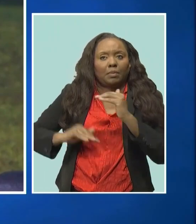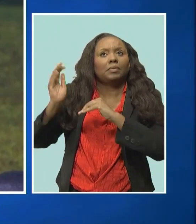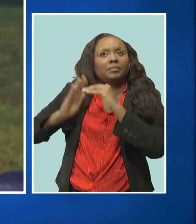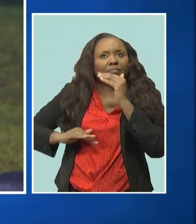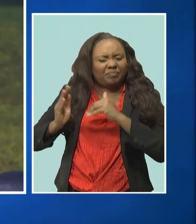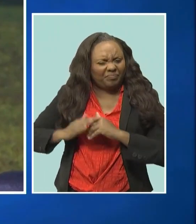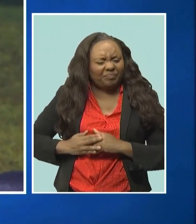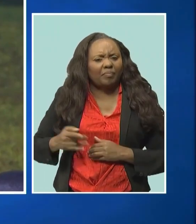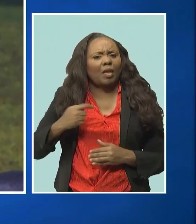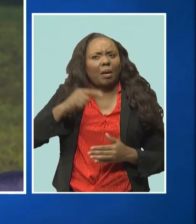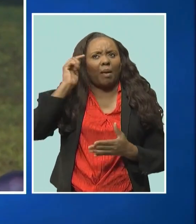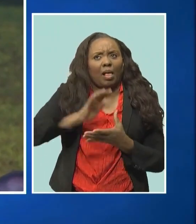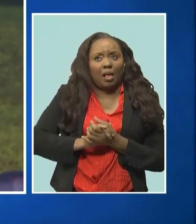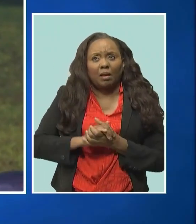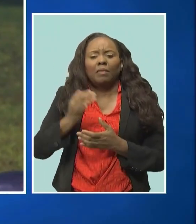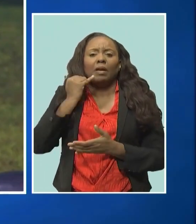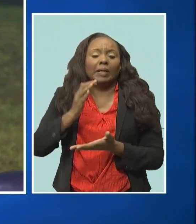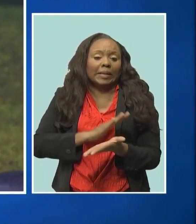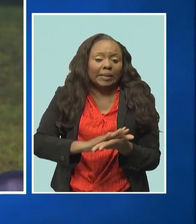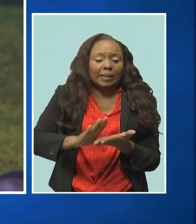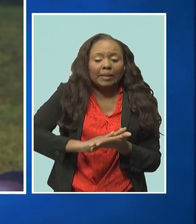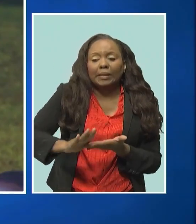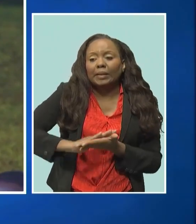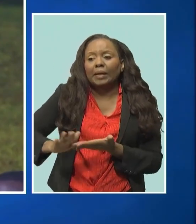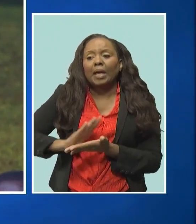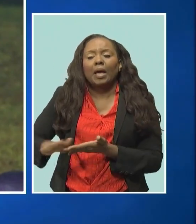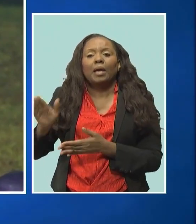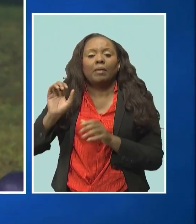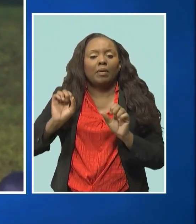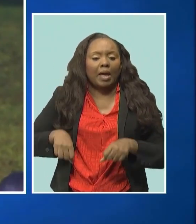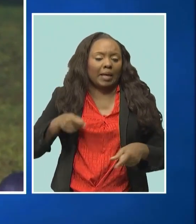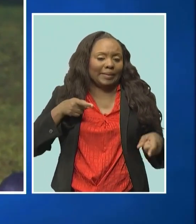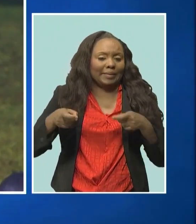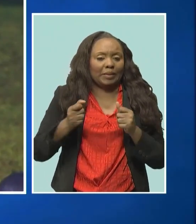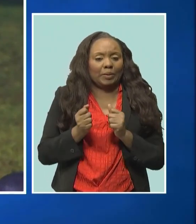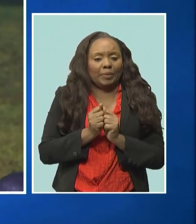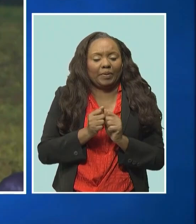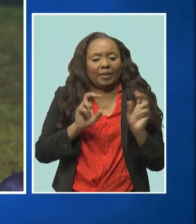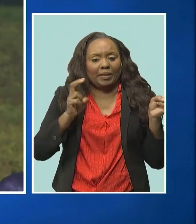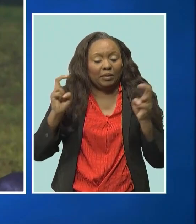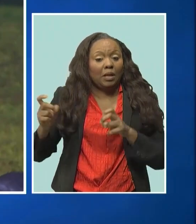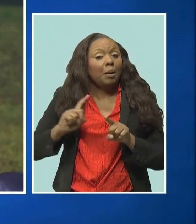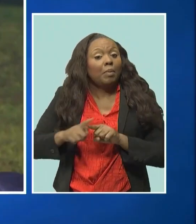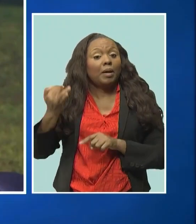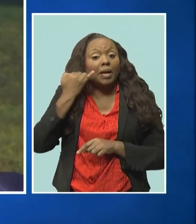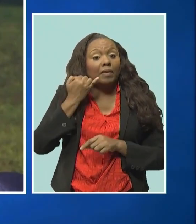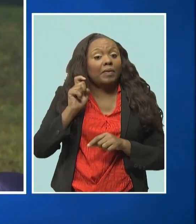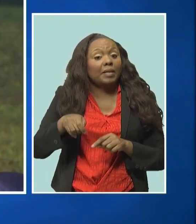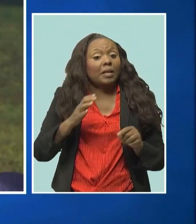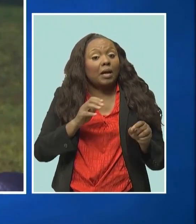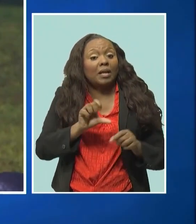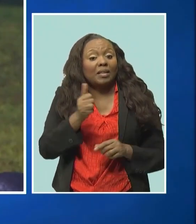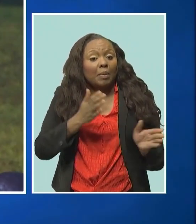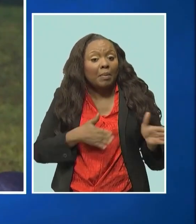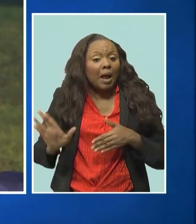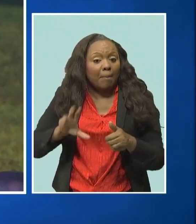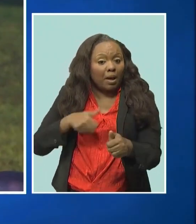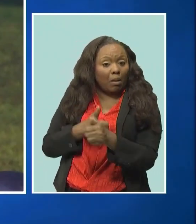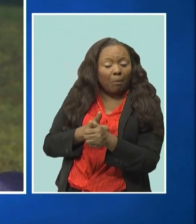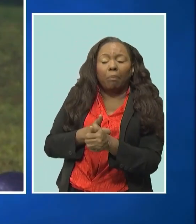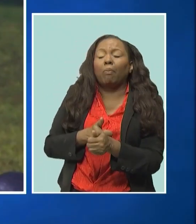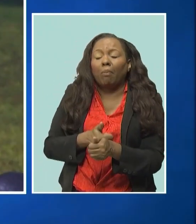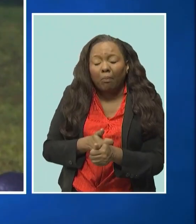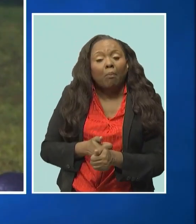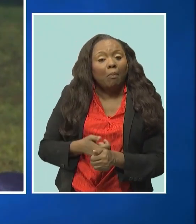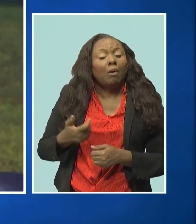cleaning will be enough to handle the issues that are there, but just in case that there's a need for a backup plan, we have that in place. And